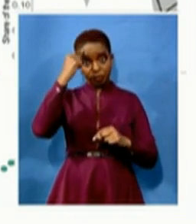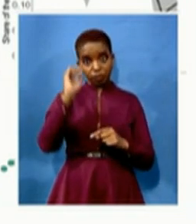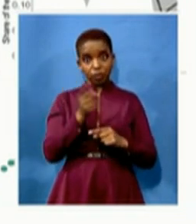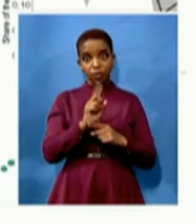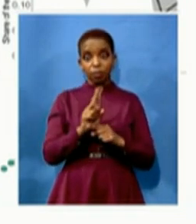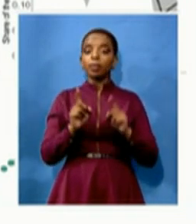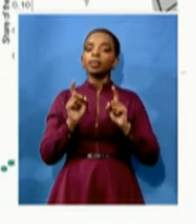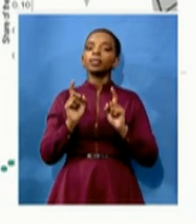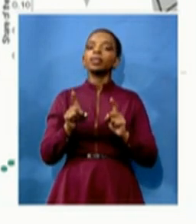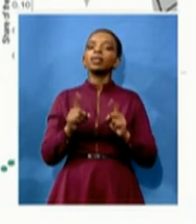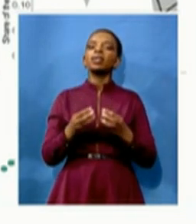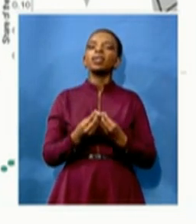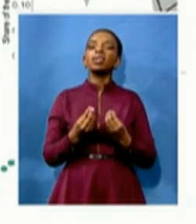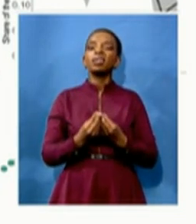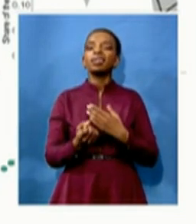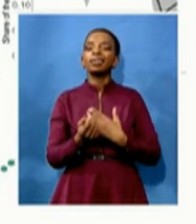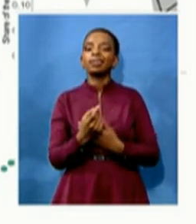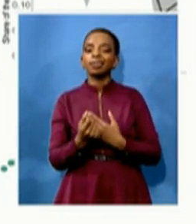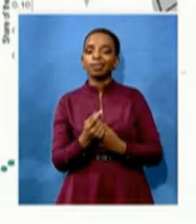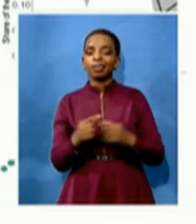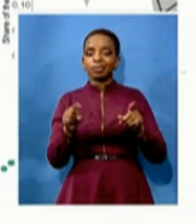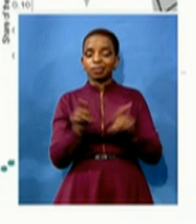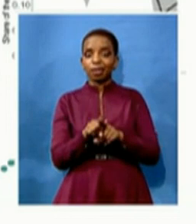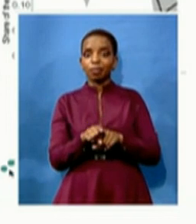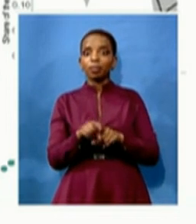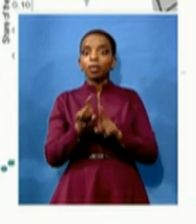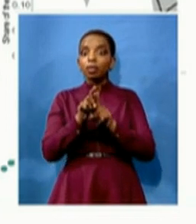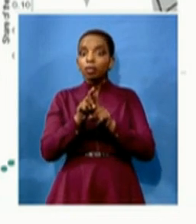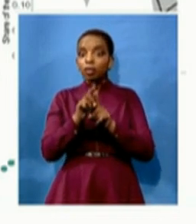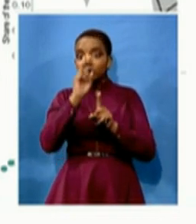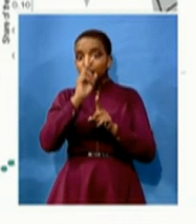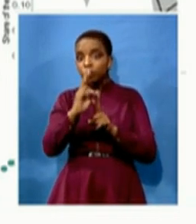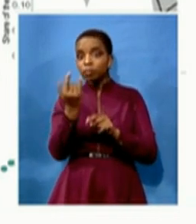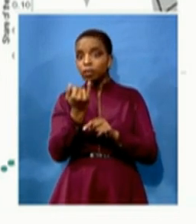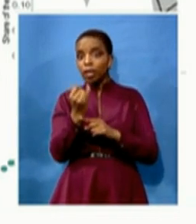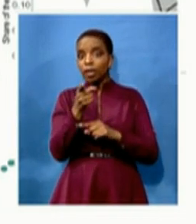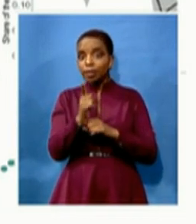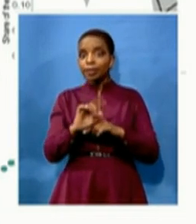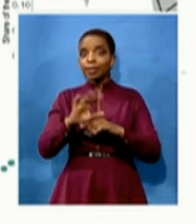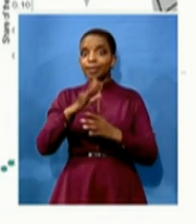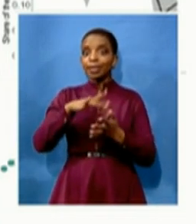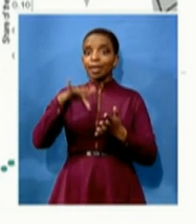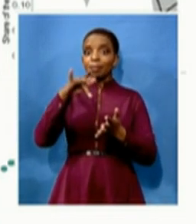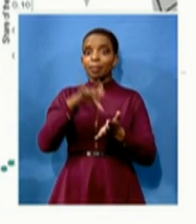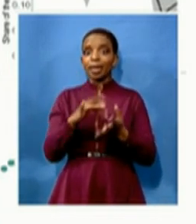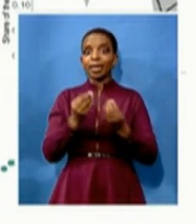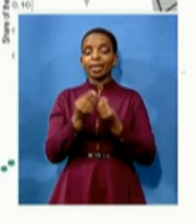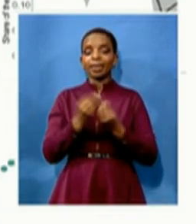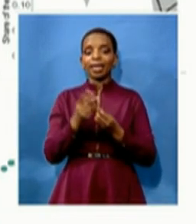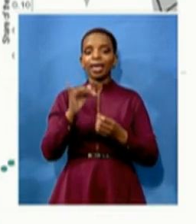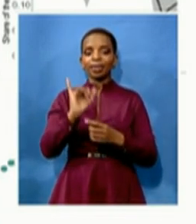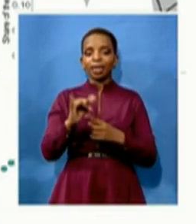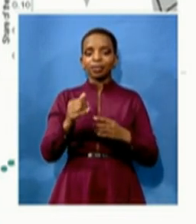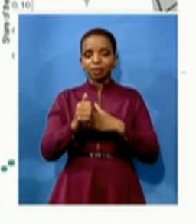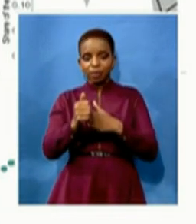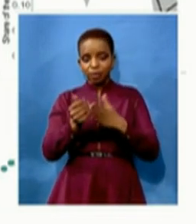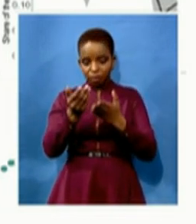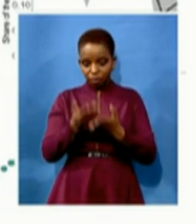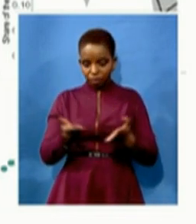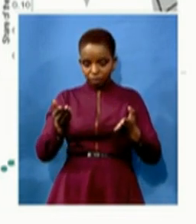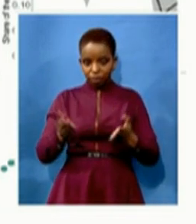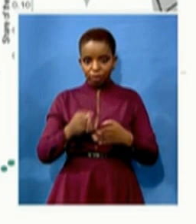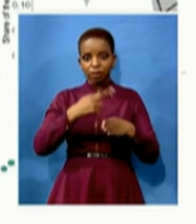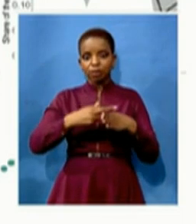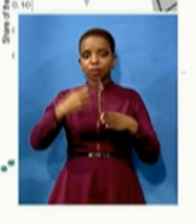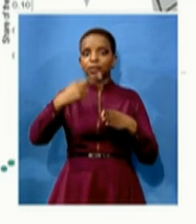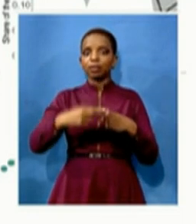level, and it seems to be a main driver of the results. So some of the parameter changes are really crucial, and in particular,